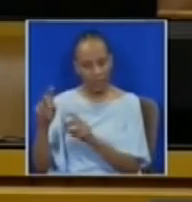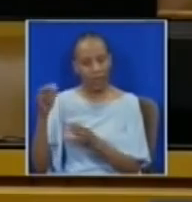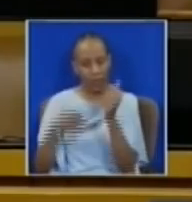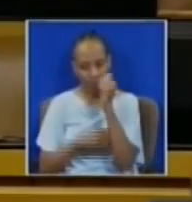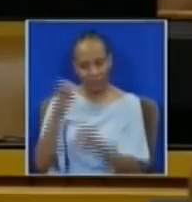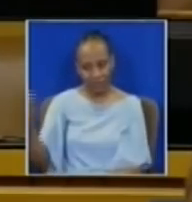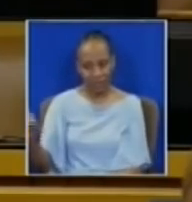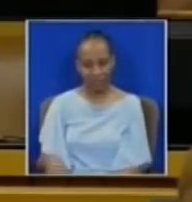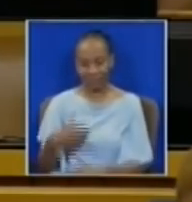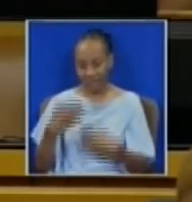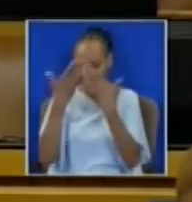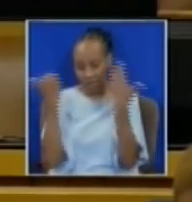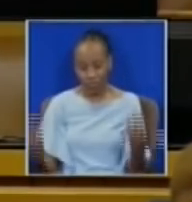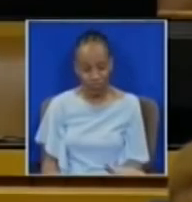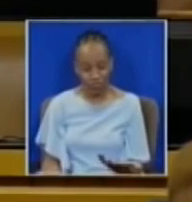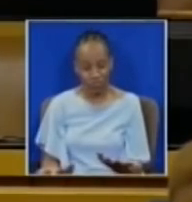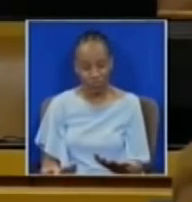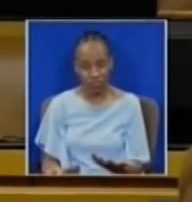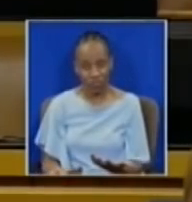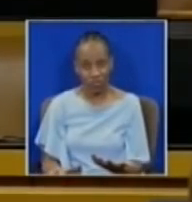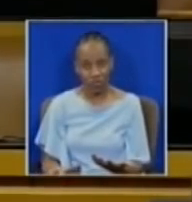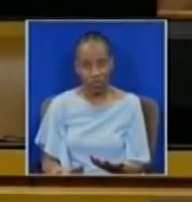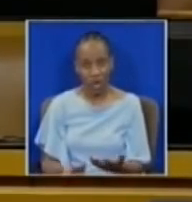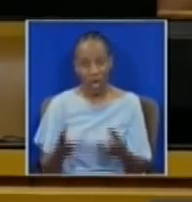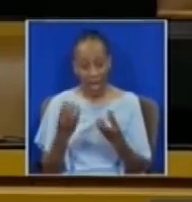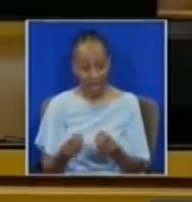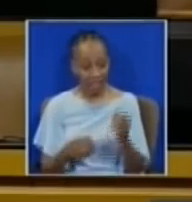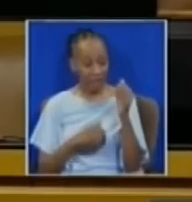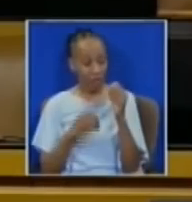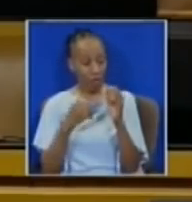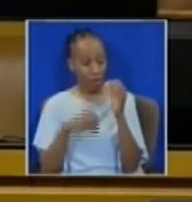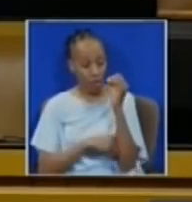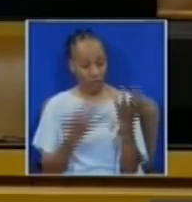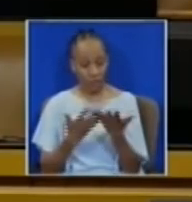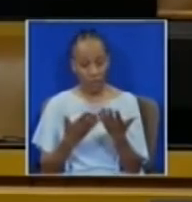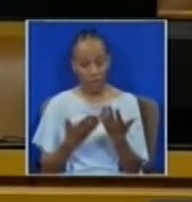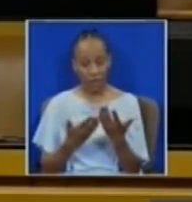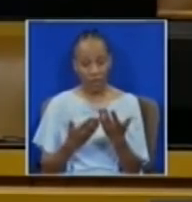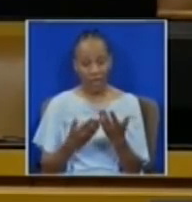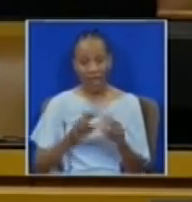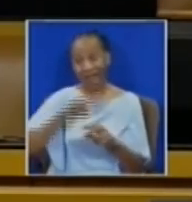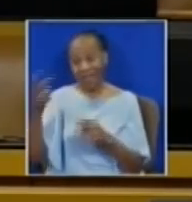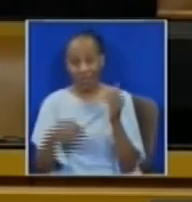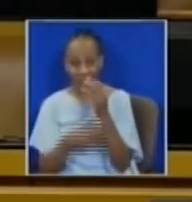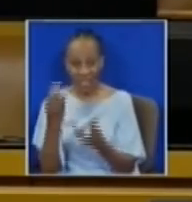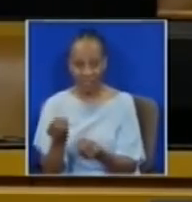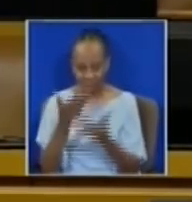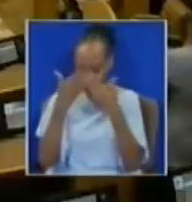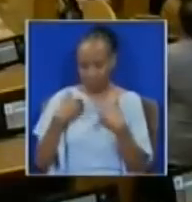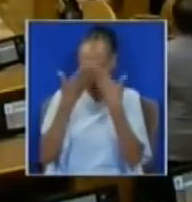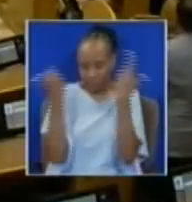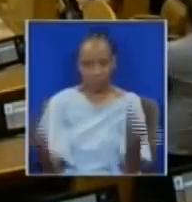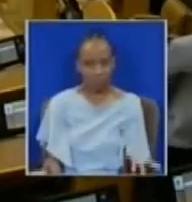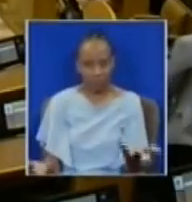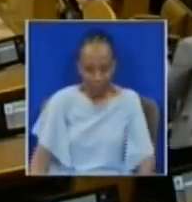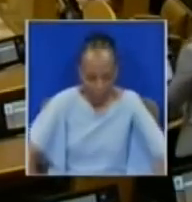and this isn't my first rodeo. I'm open to negotiations. But what I do know for sure is that in politics, the way you really hurt someone is in their